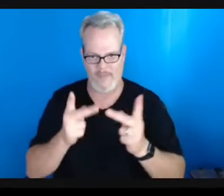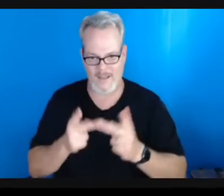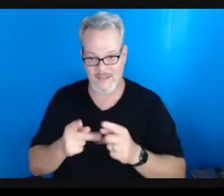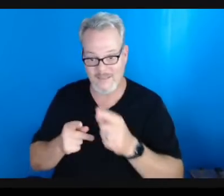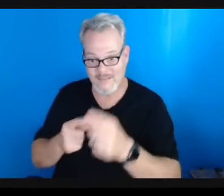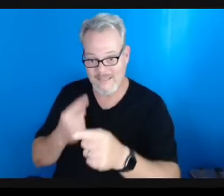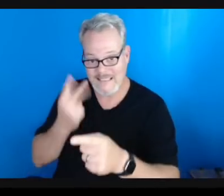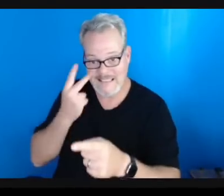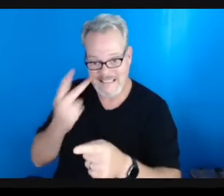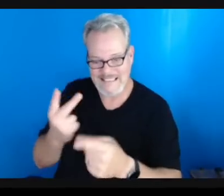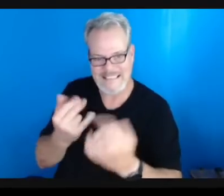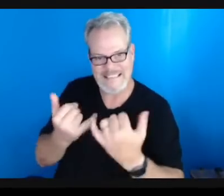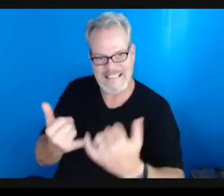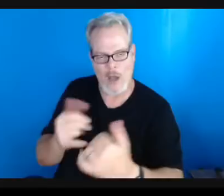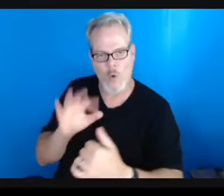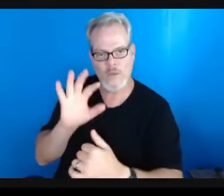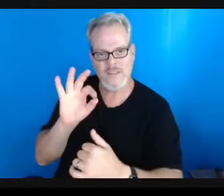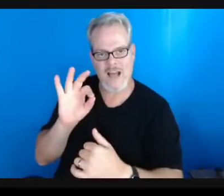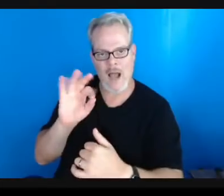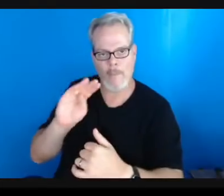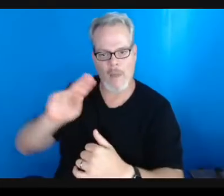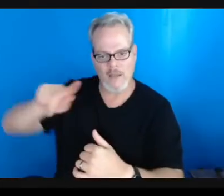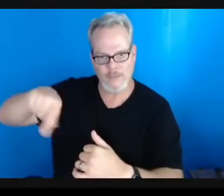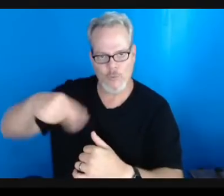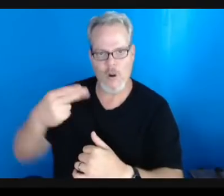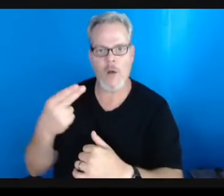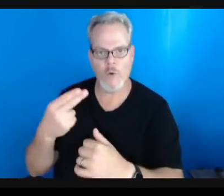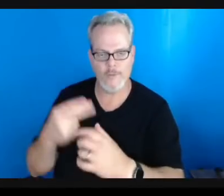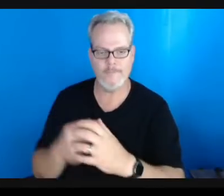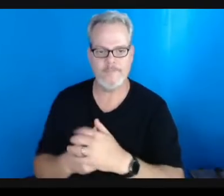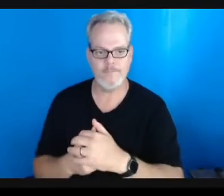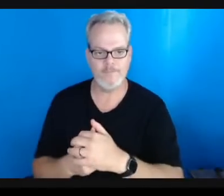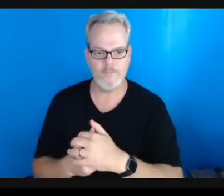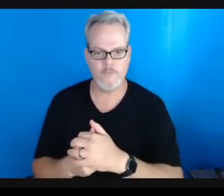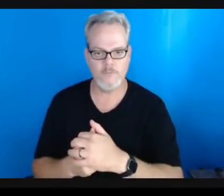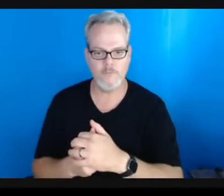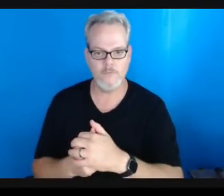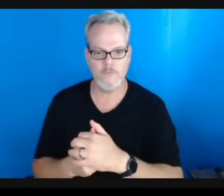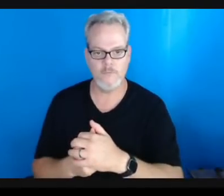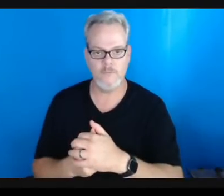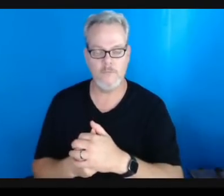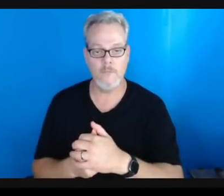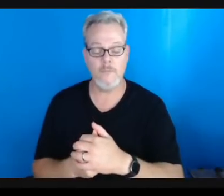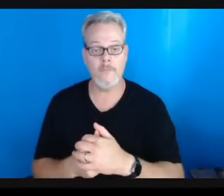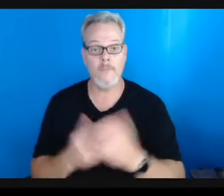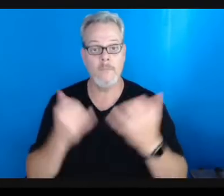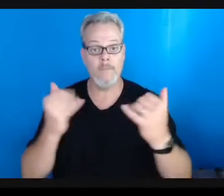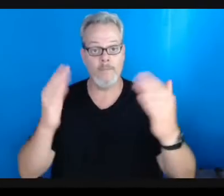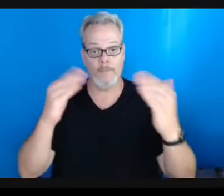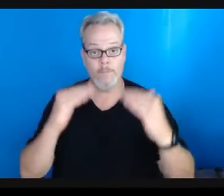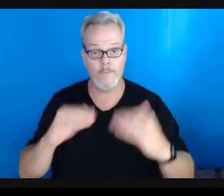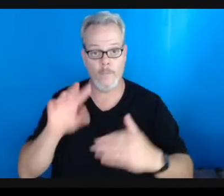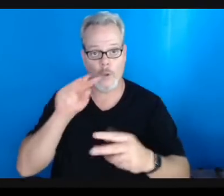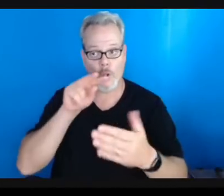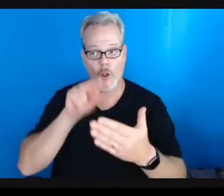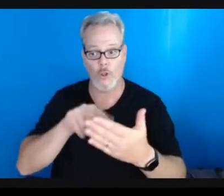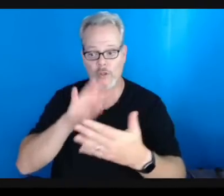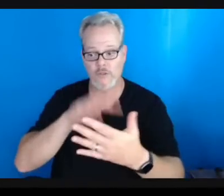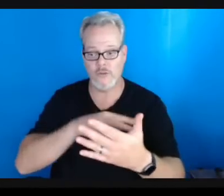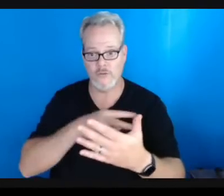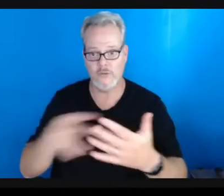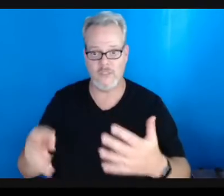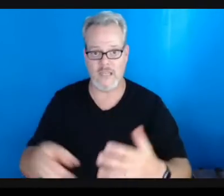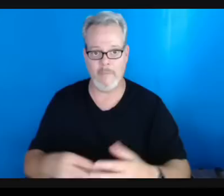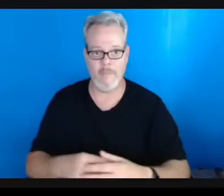per second as the wind speed there. And if we turn to our charts to look